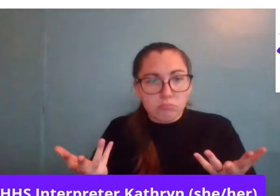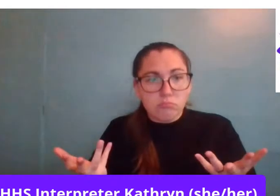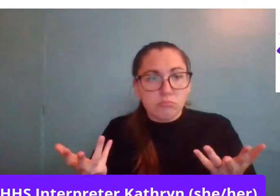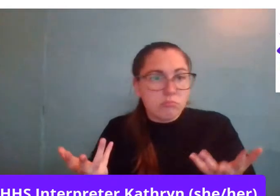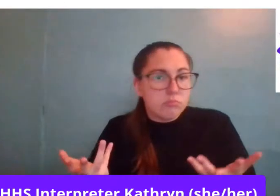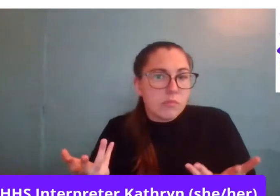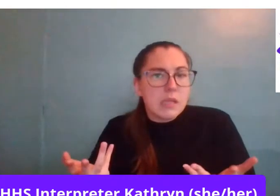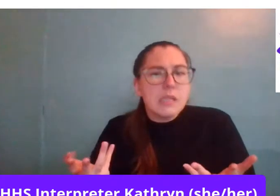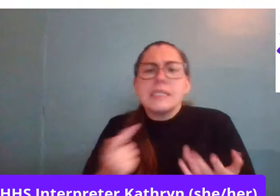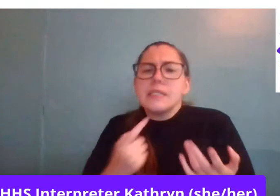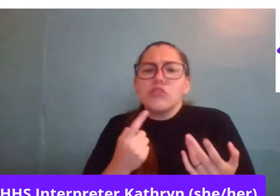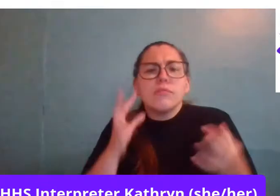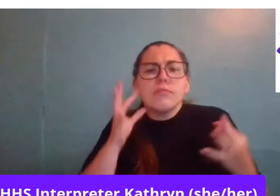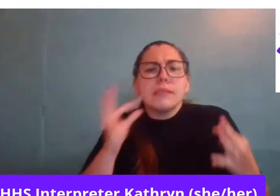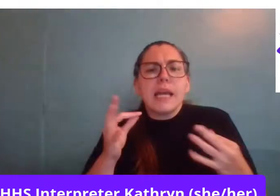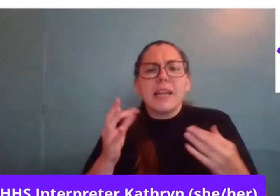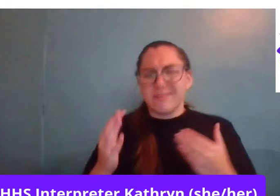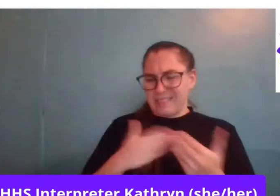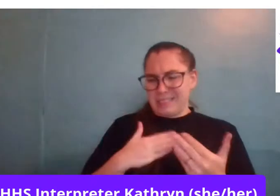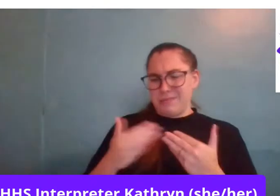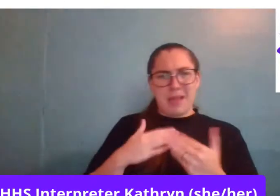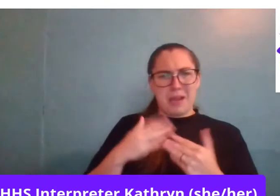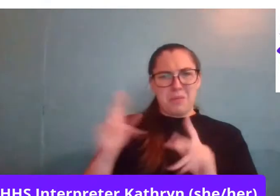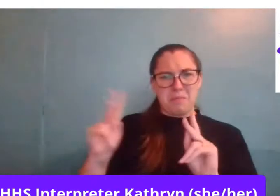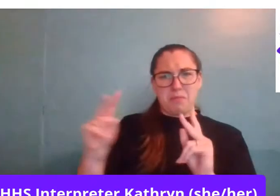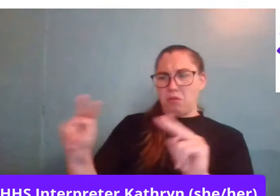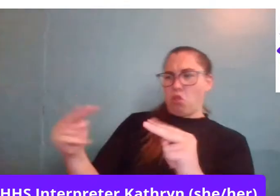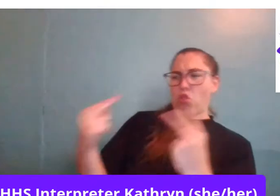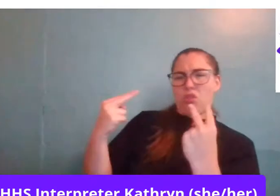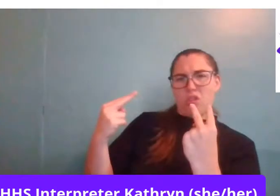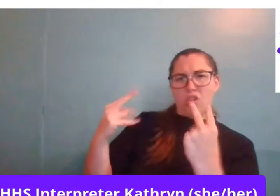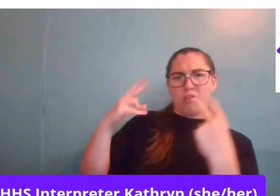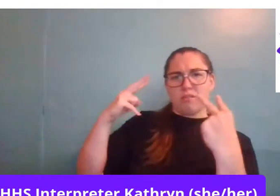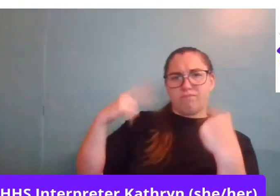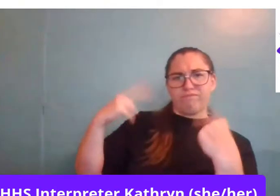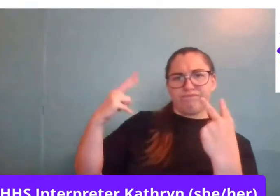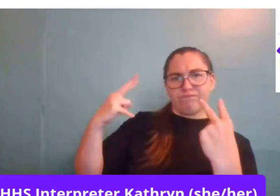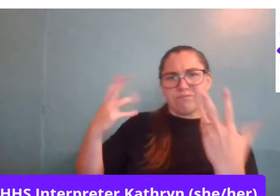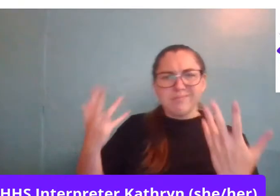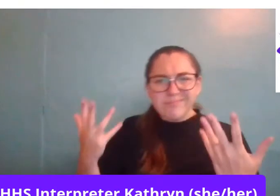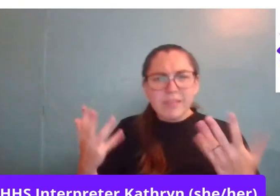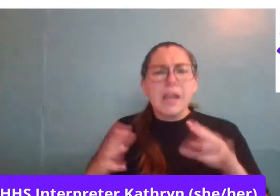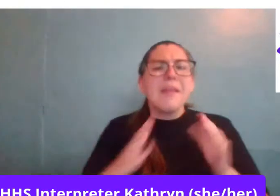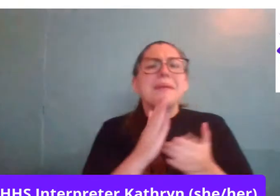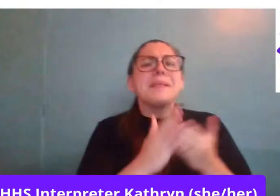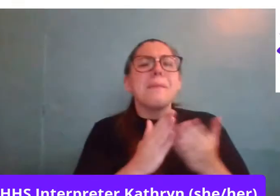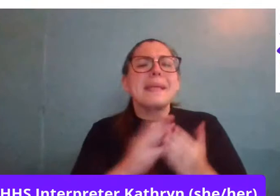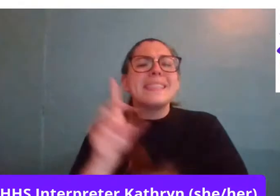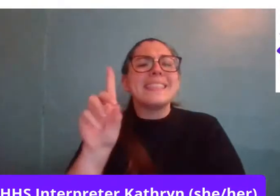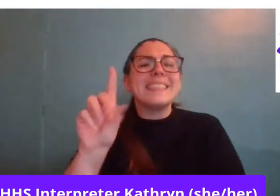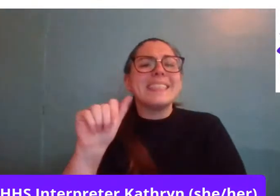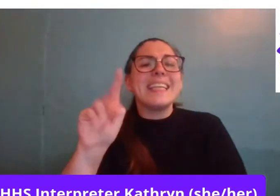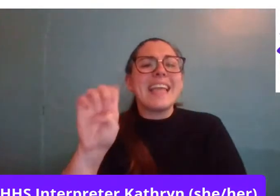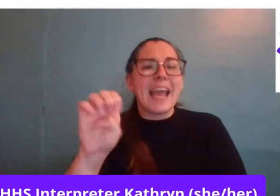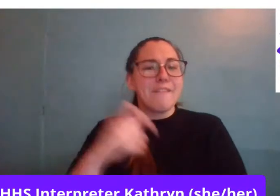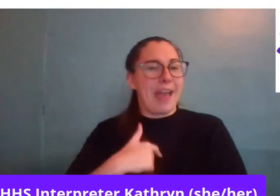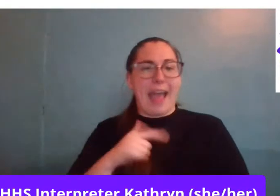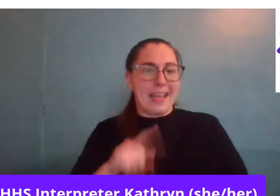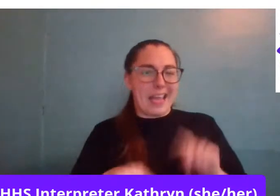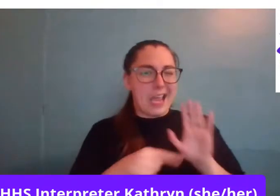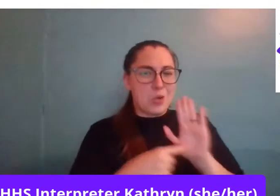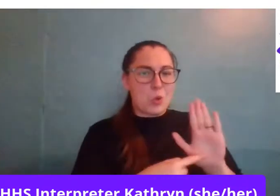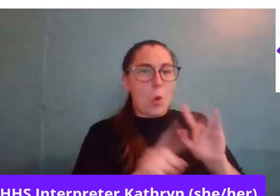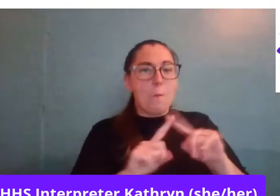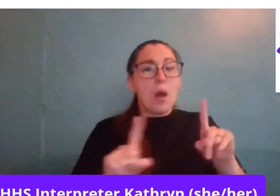saying no matter what anybody else thinks about it. There is a piece, Dave, that I can't necessarily show, but there was a business that he